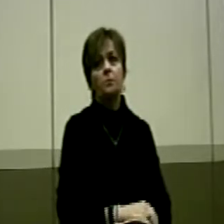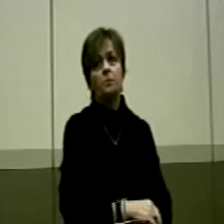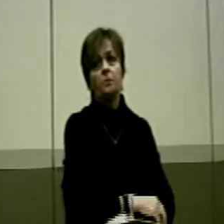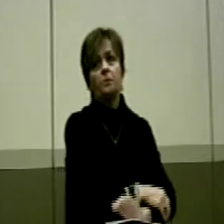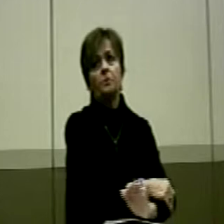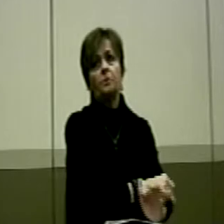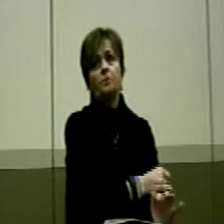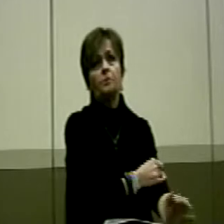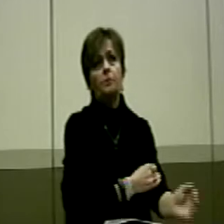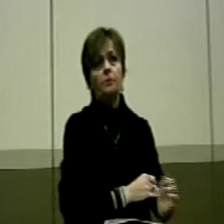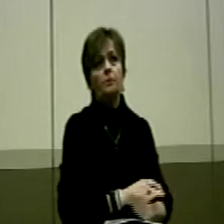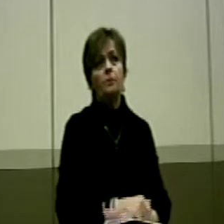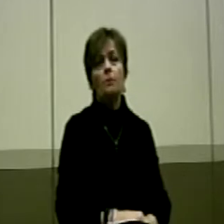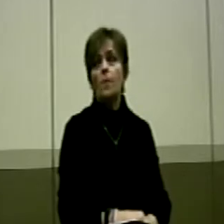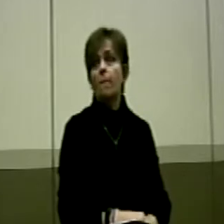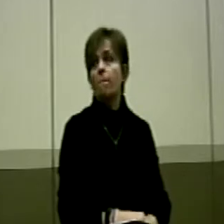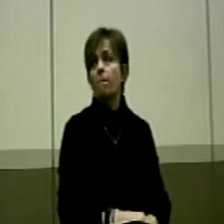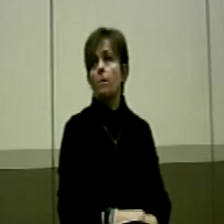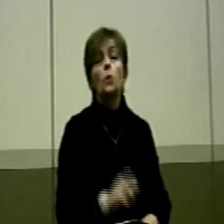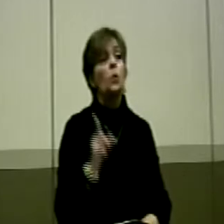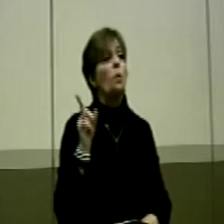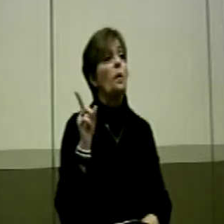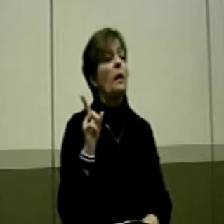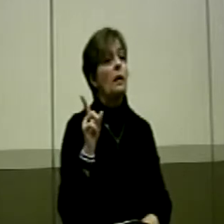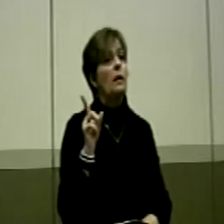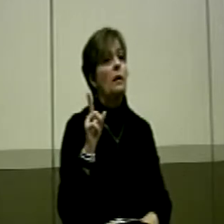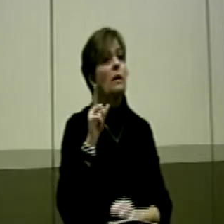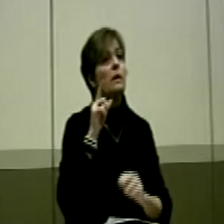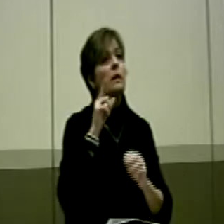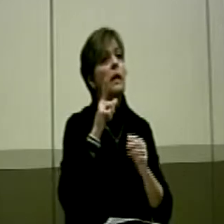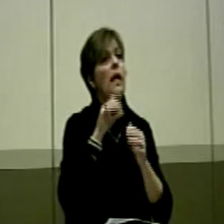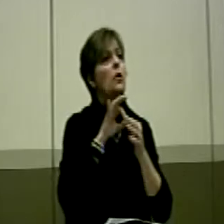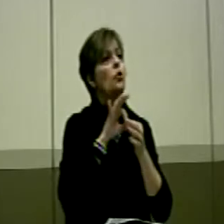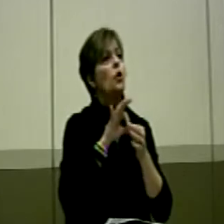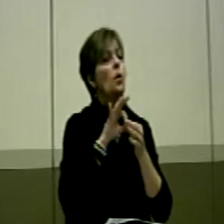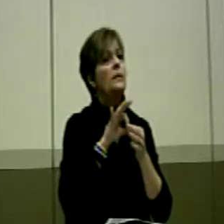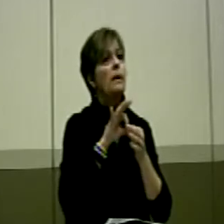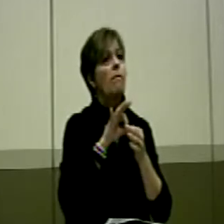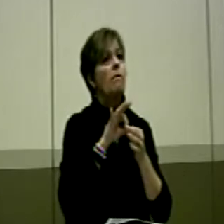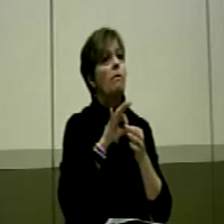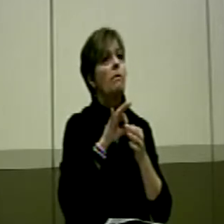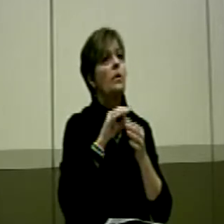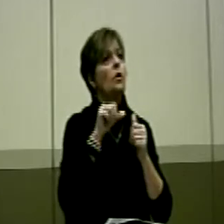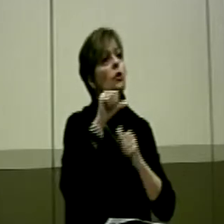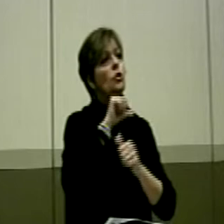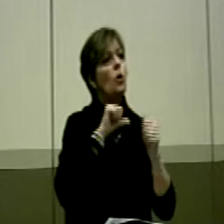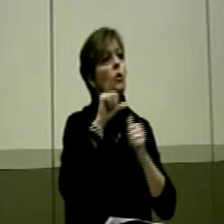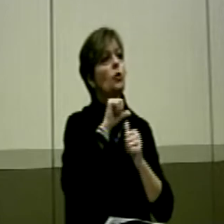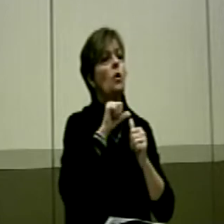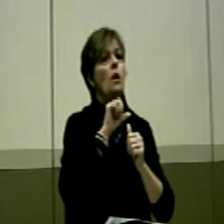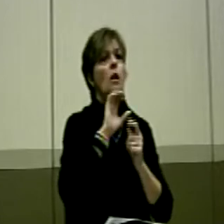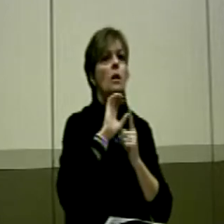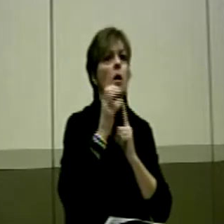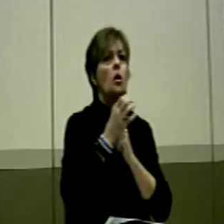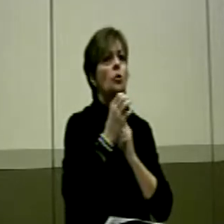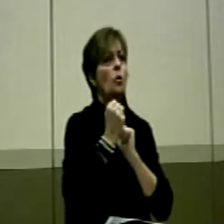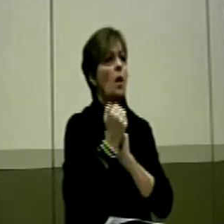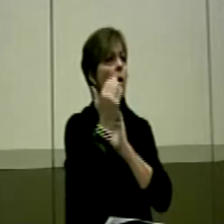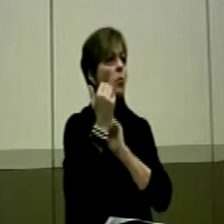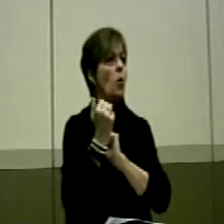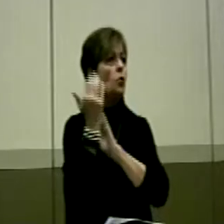Now, looking in terms of social cultural approaches to instruction.